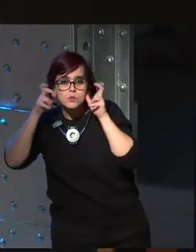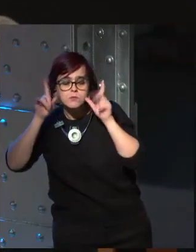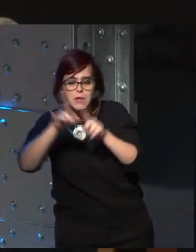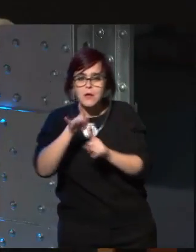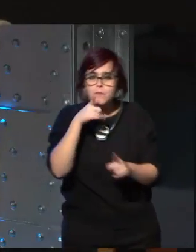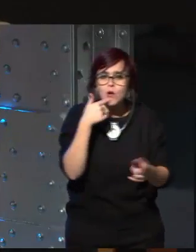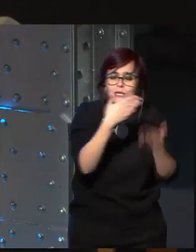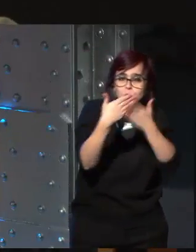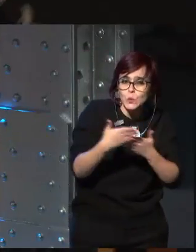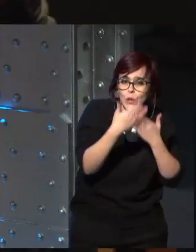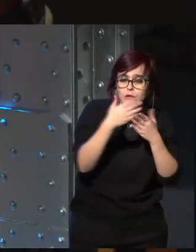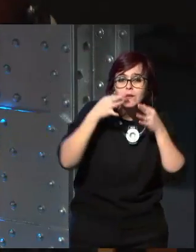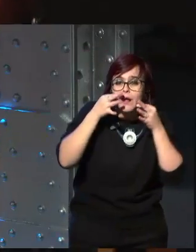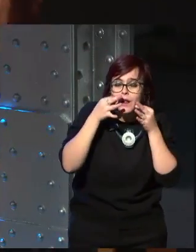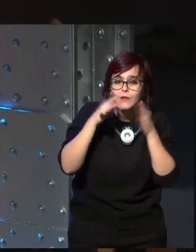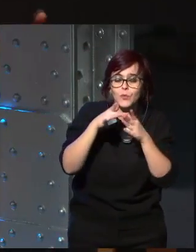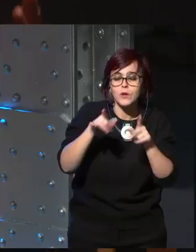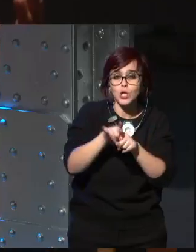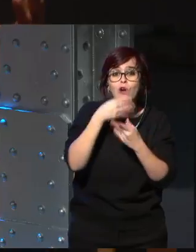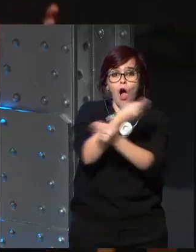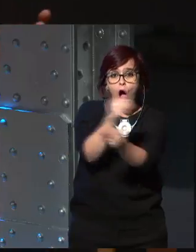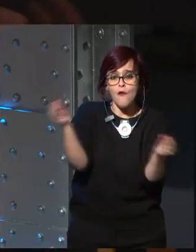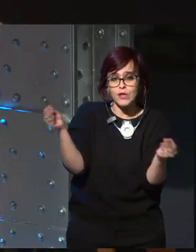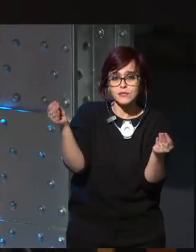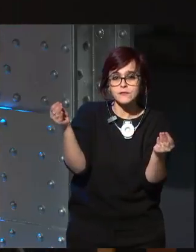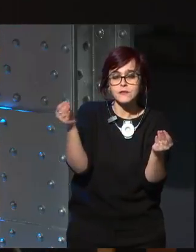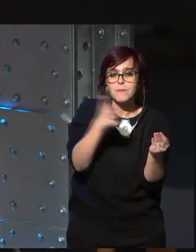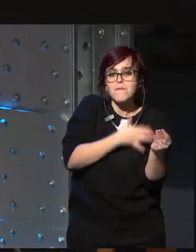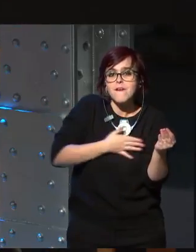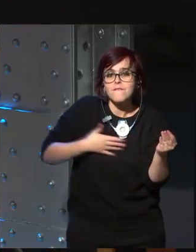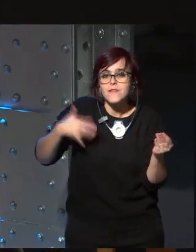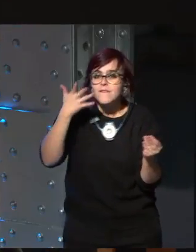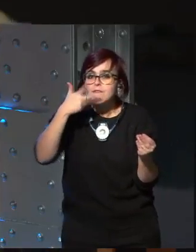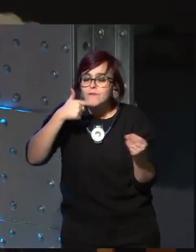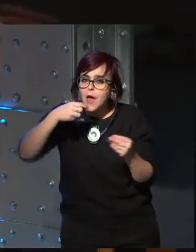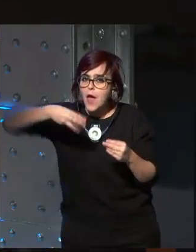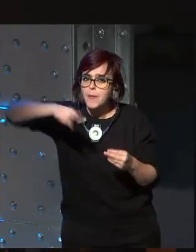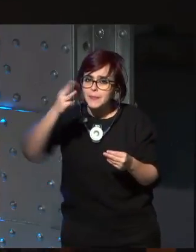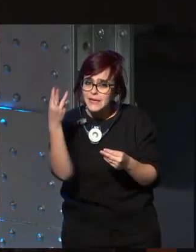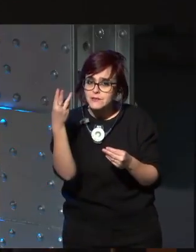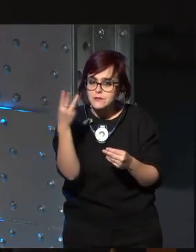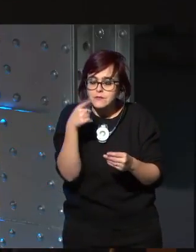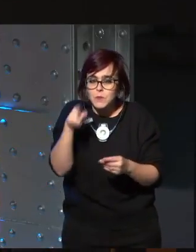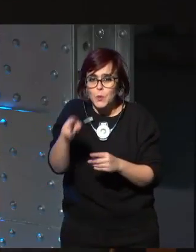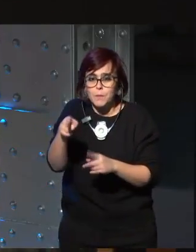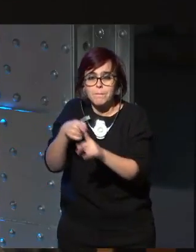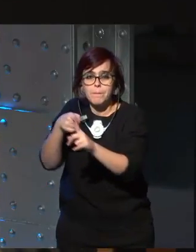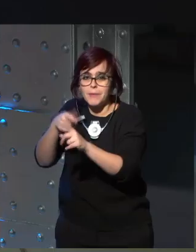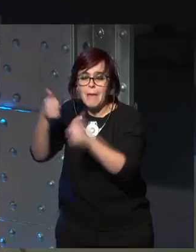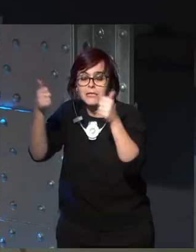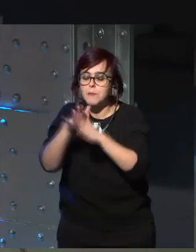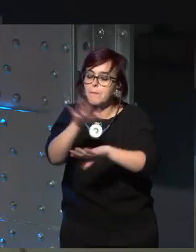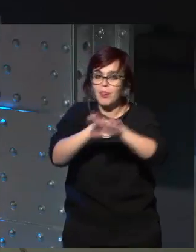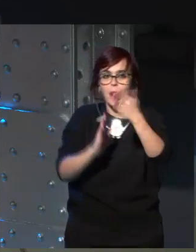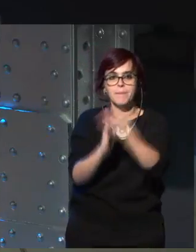other format, I mean, we know we have studies out there where young people say that they prefer to listen to music